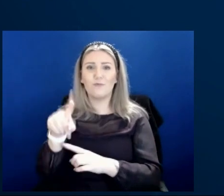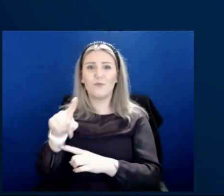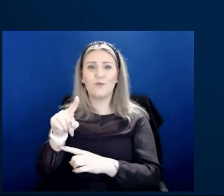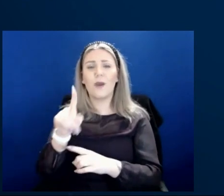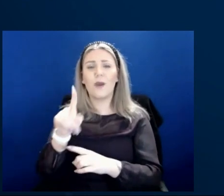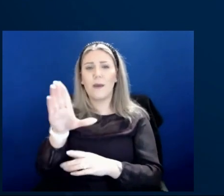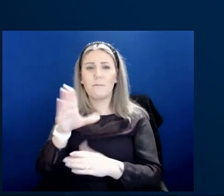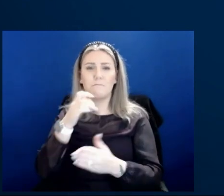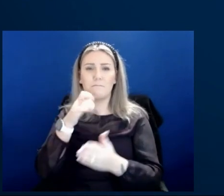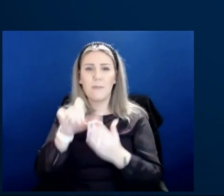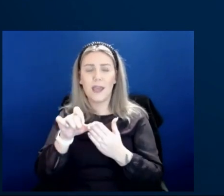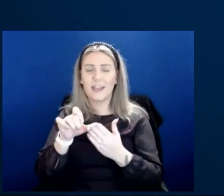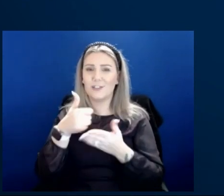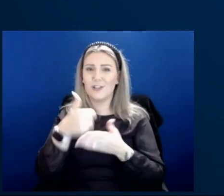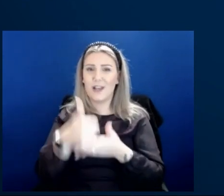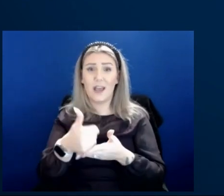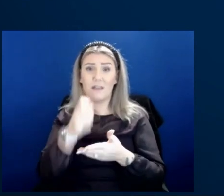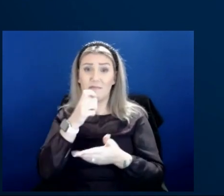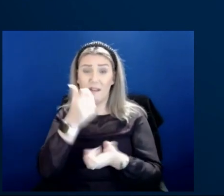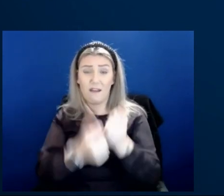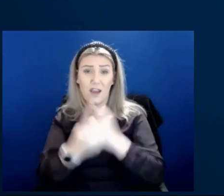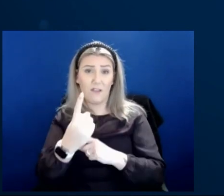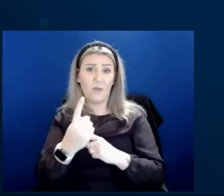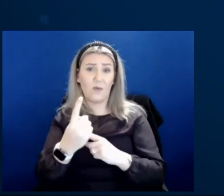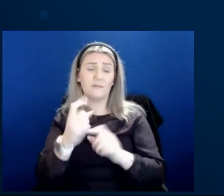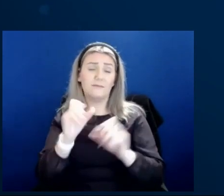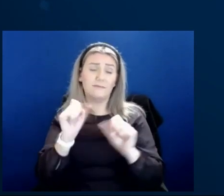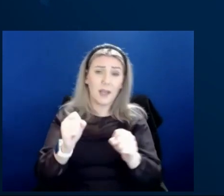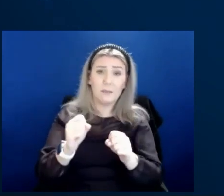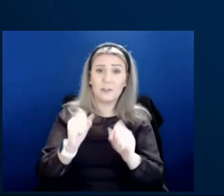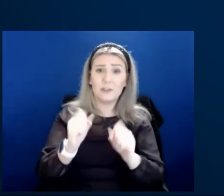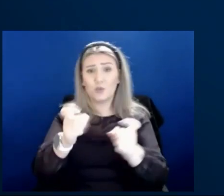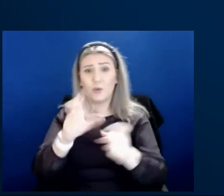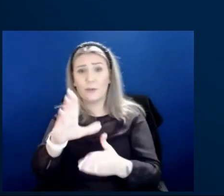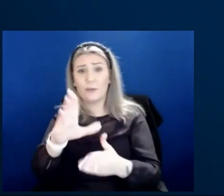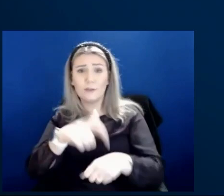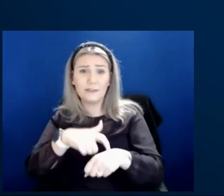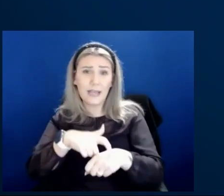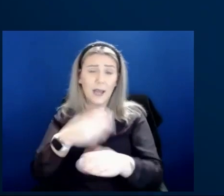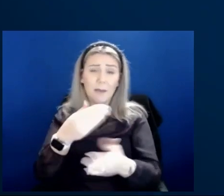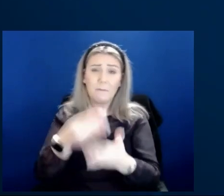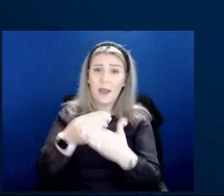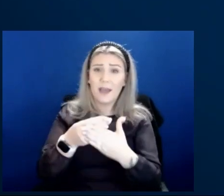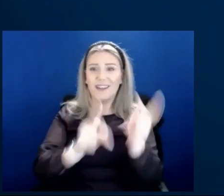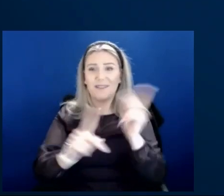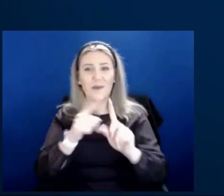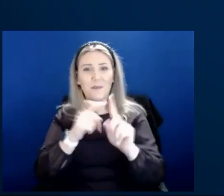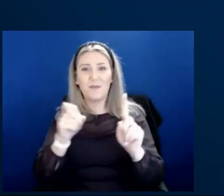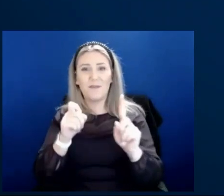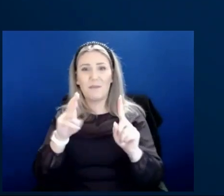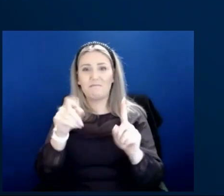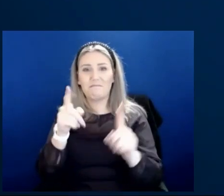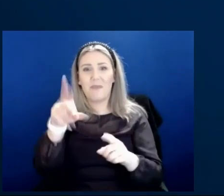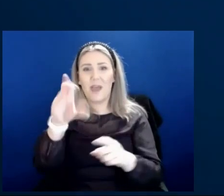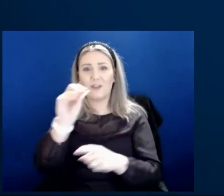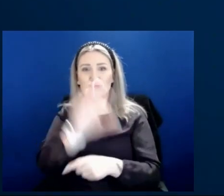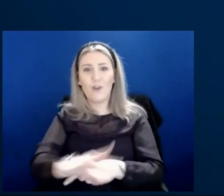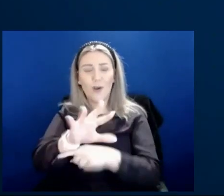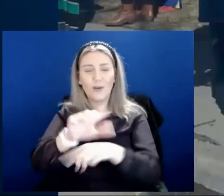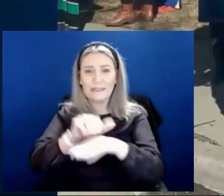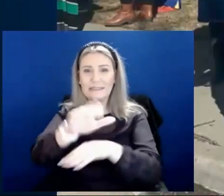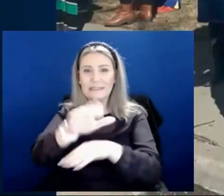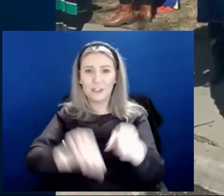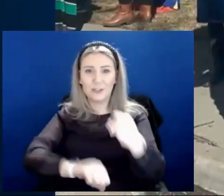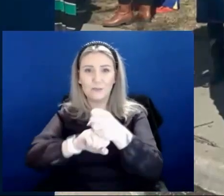not everyone is able to donate their time or money, plenty of people from all over the metro are doing their part to send their support to those over in